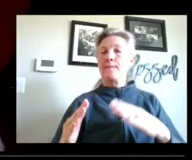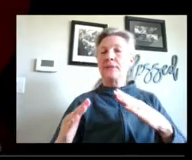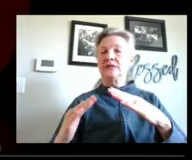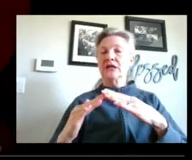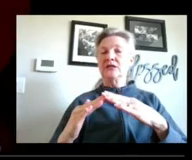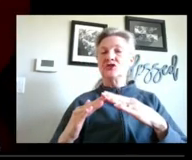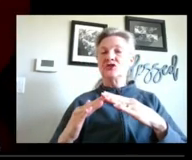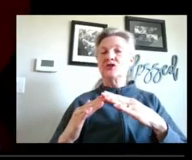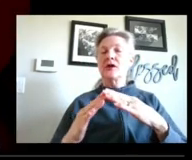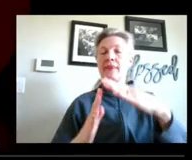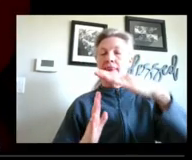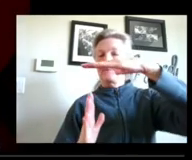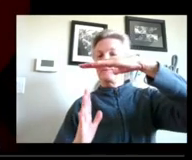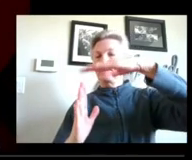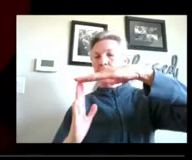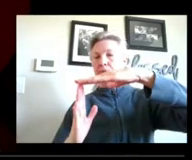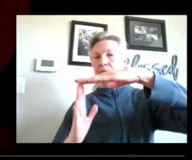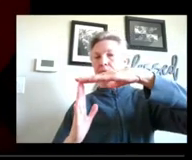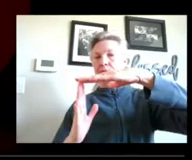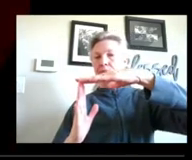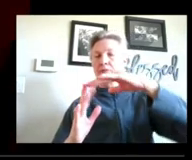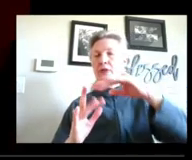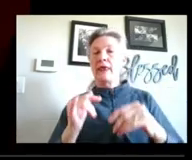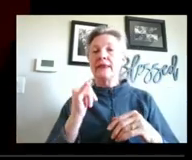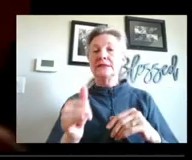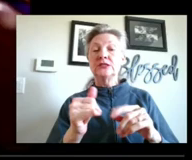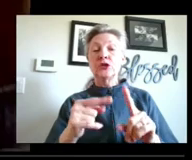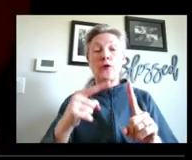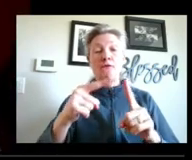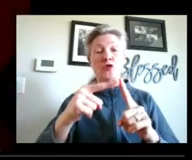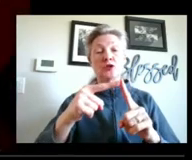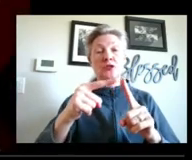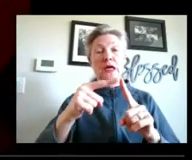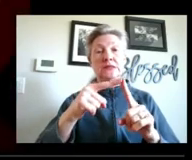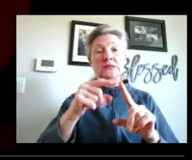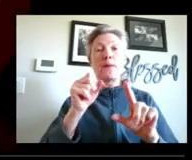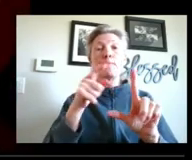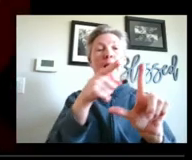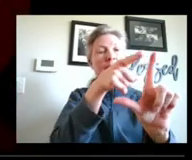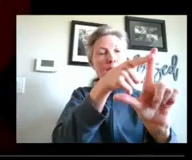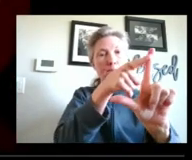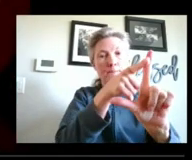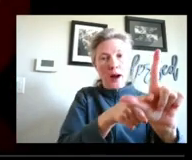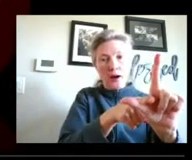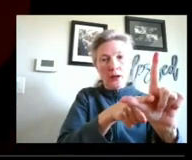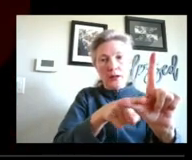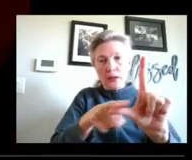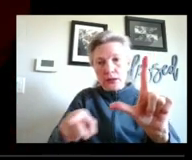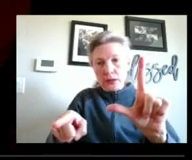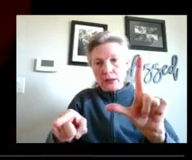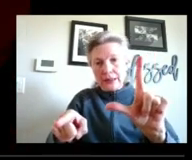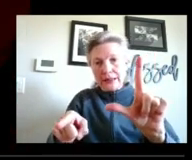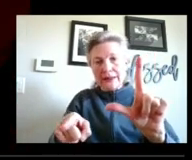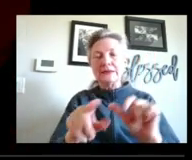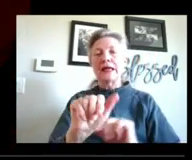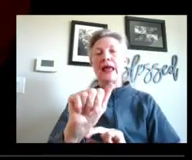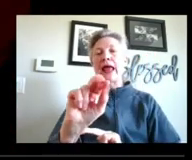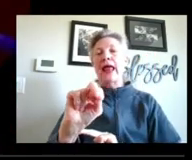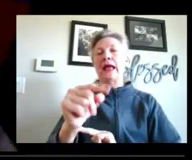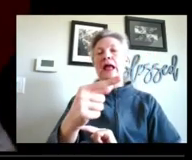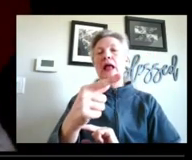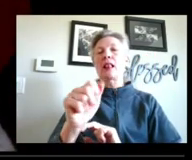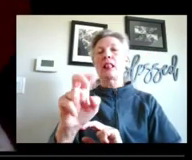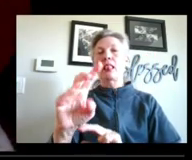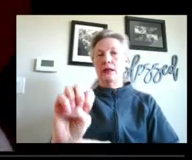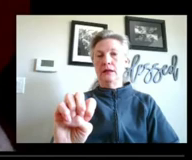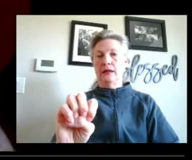okay? So this right here is still your vertex, but this part right here is your angle, okay? So